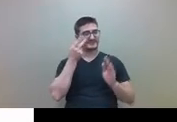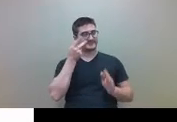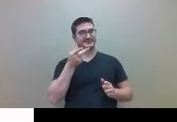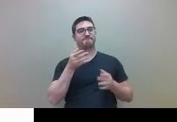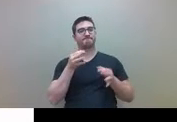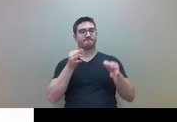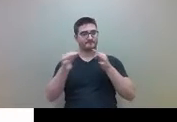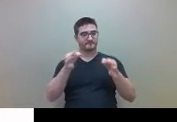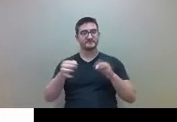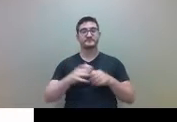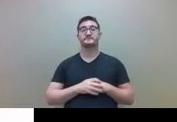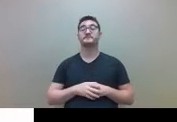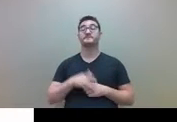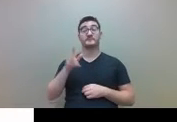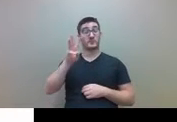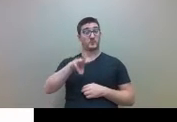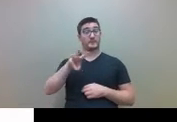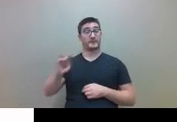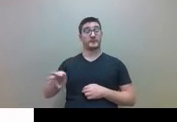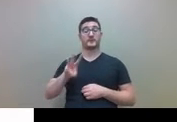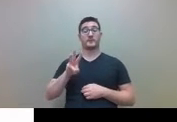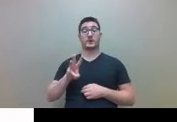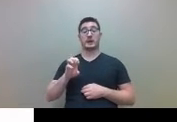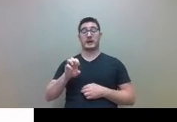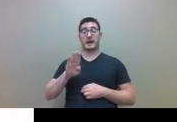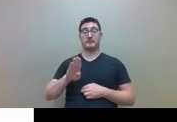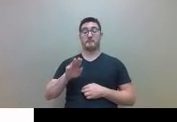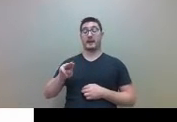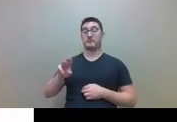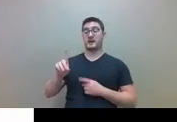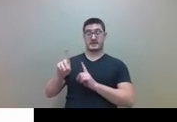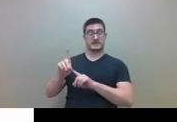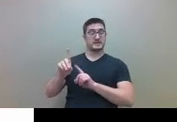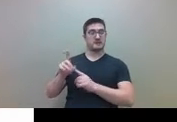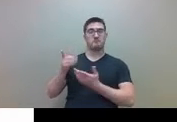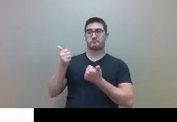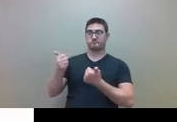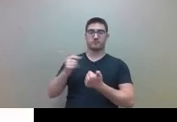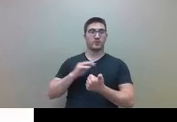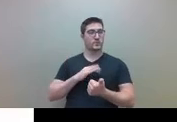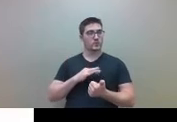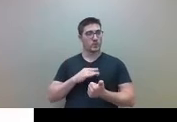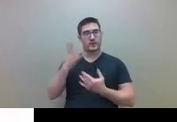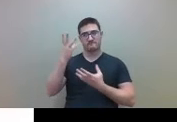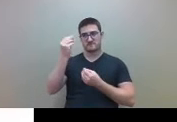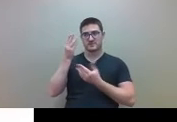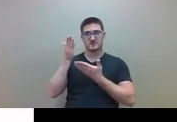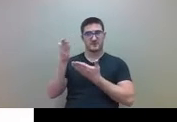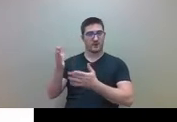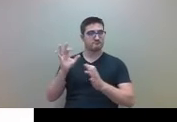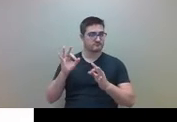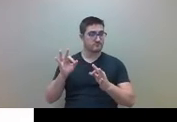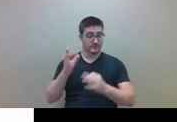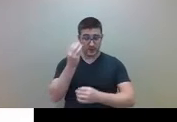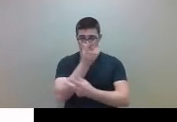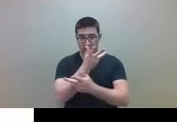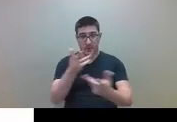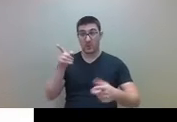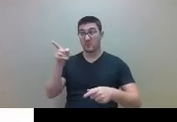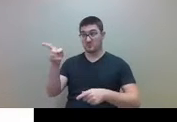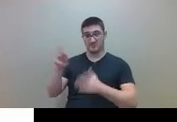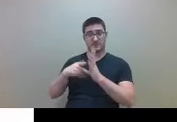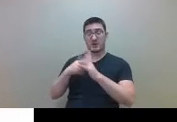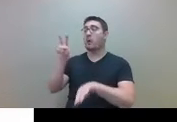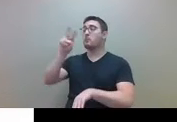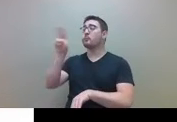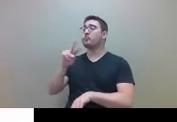source. Doesn't replace your doctor, but it does give a really good idea of many